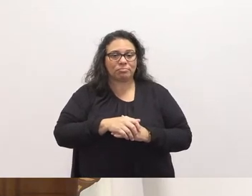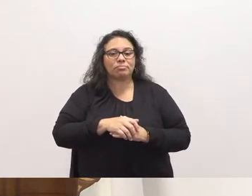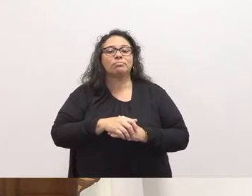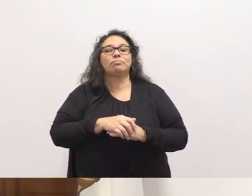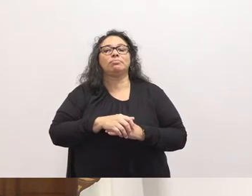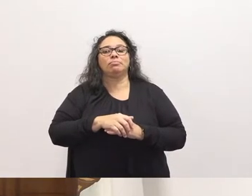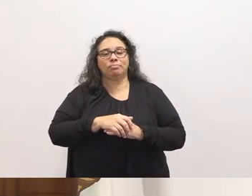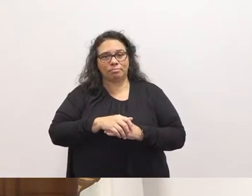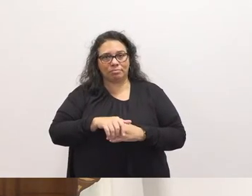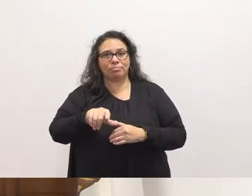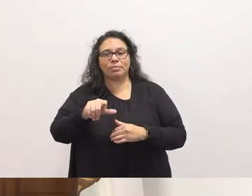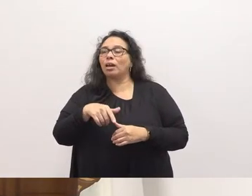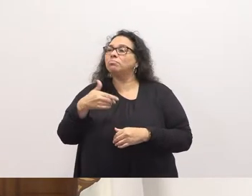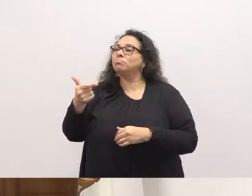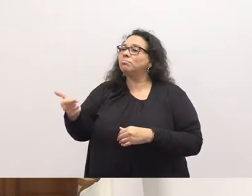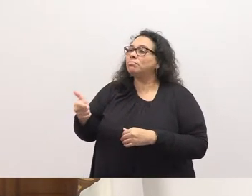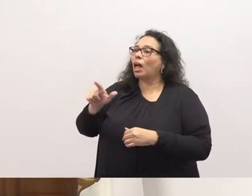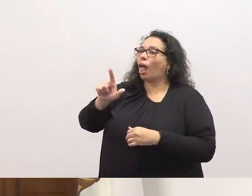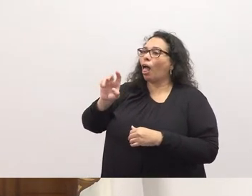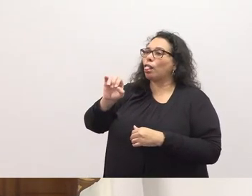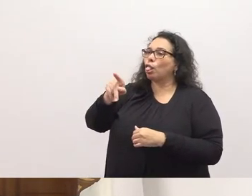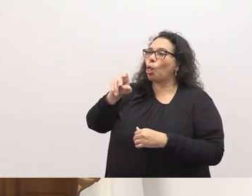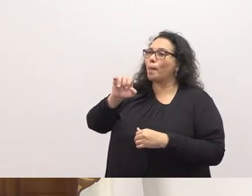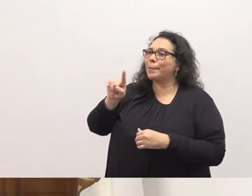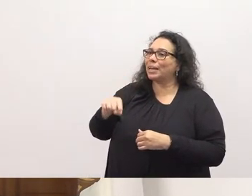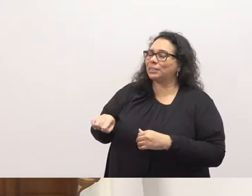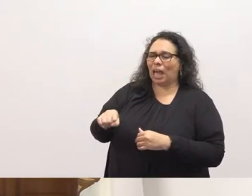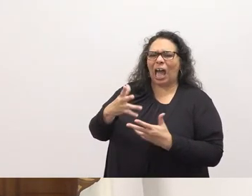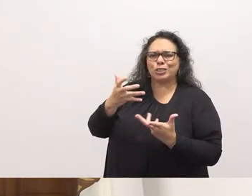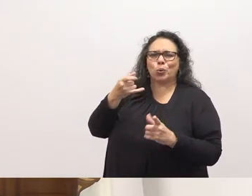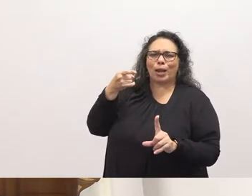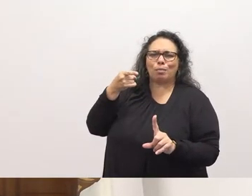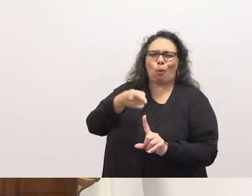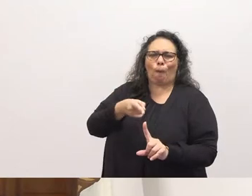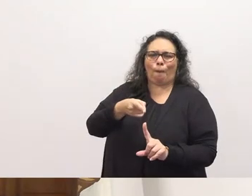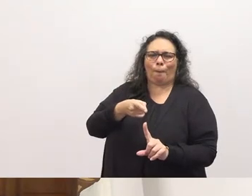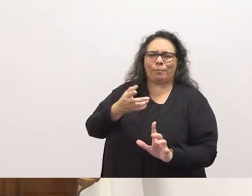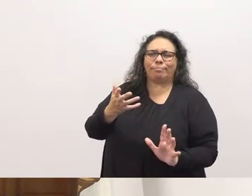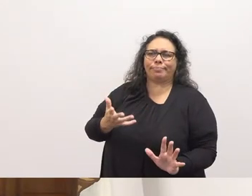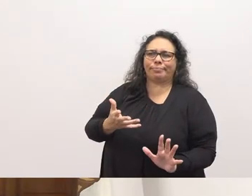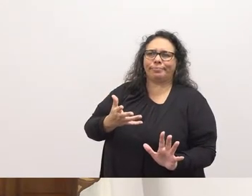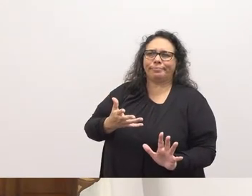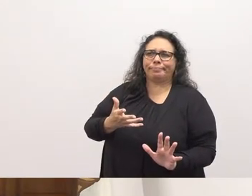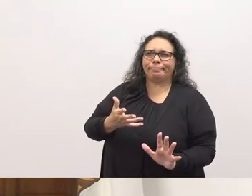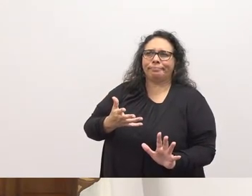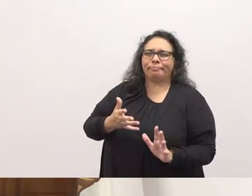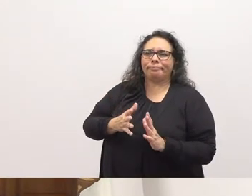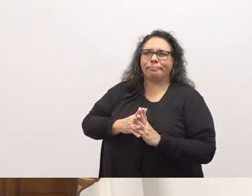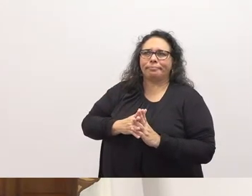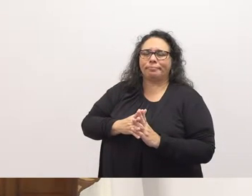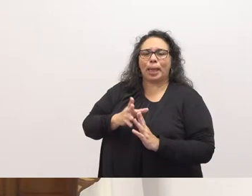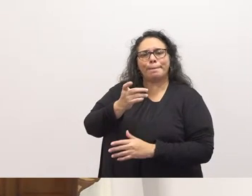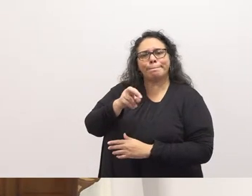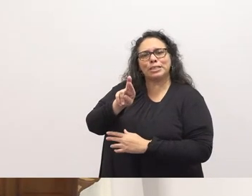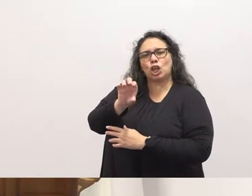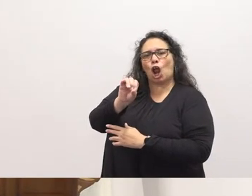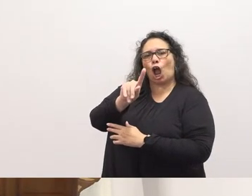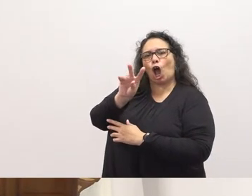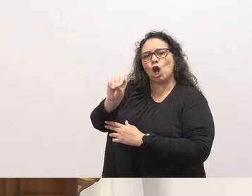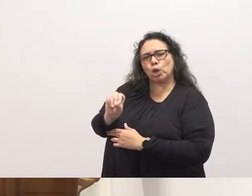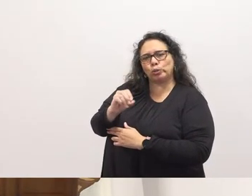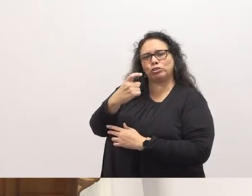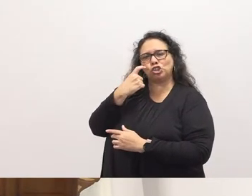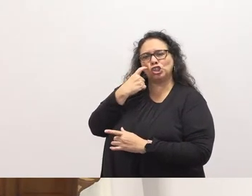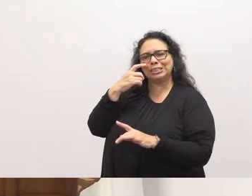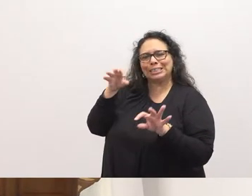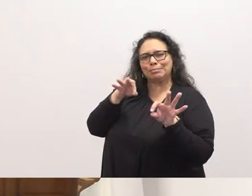Ms. Lopez? Yeah, and I just want to point out, it's perhaps what Mr. Otto just explained. I think